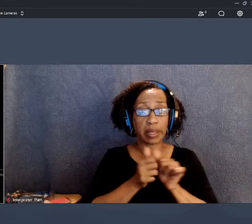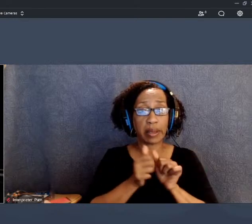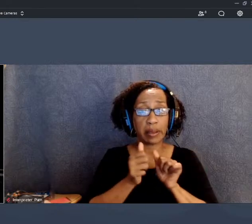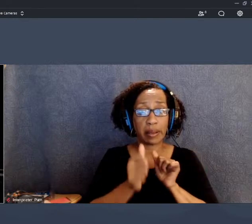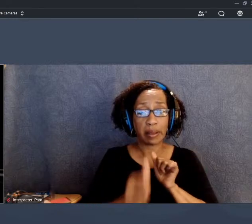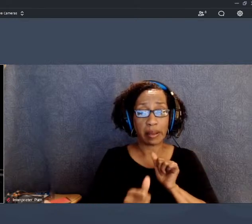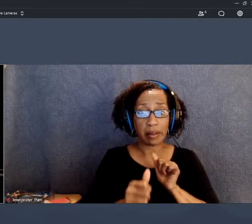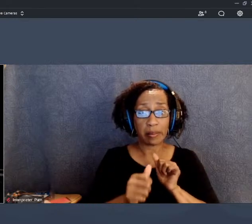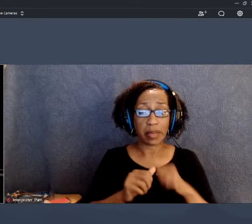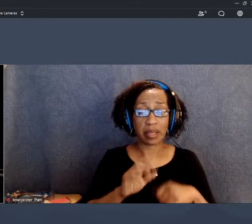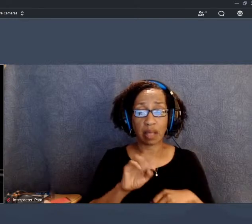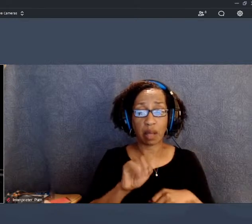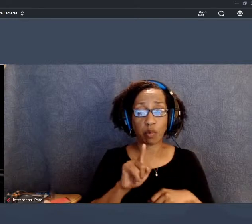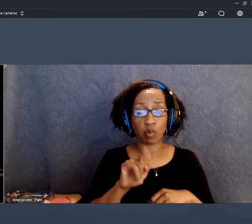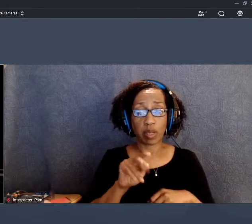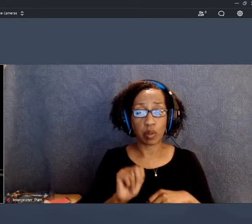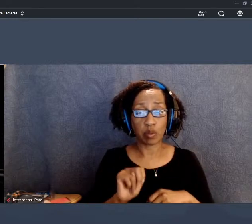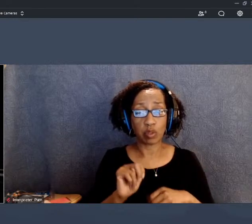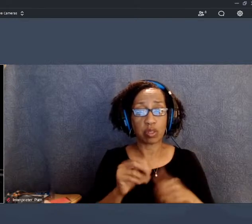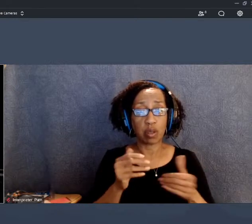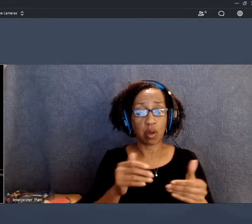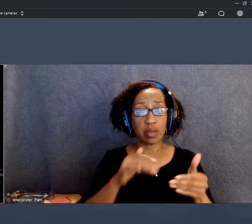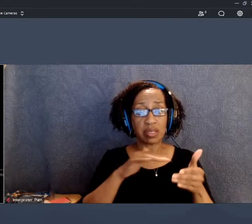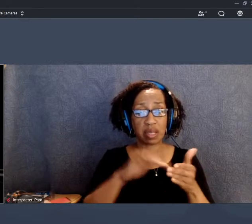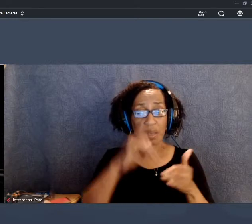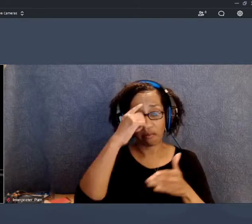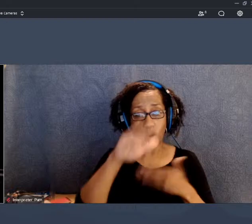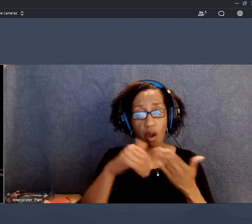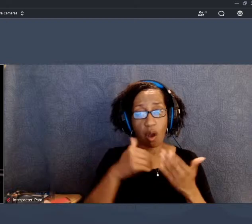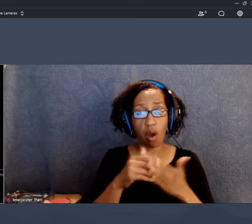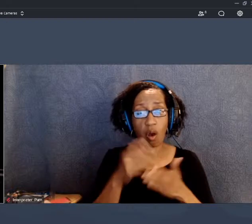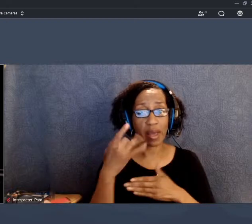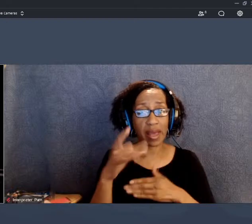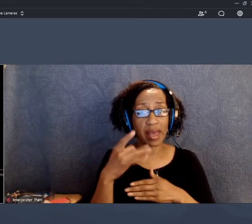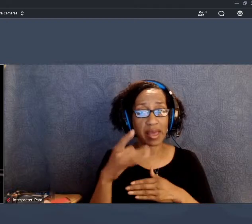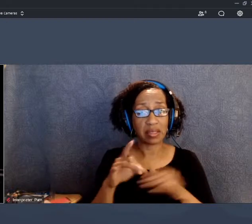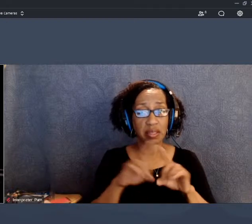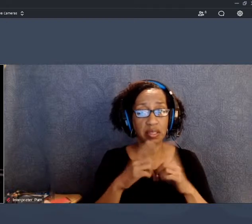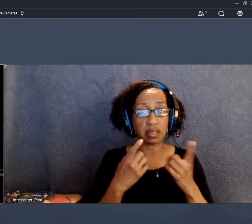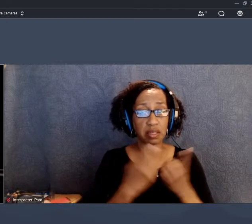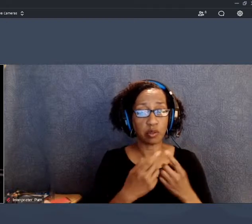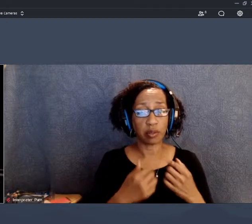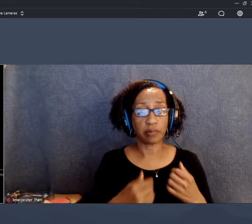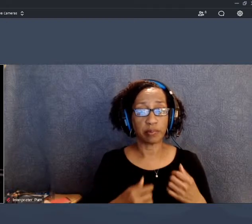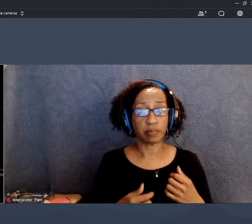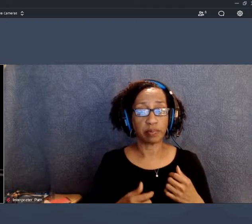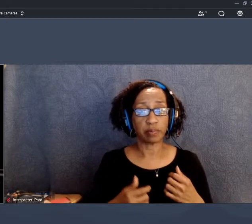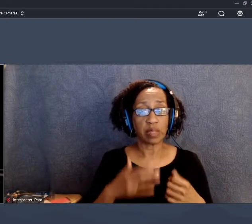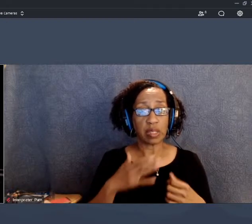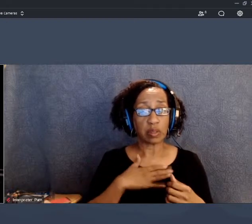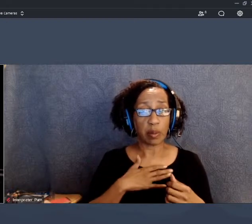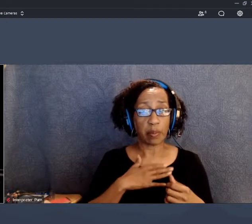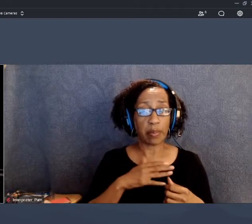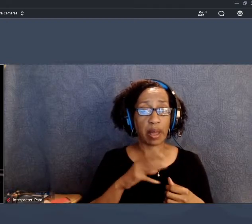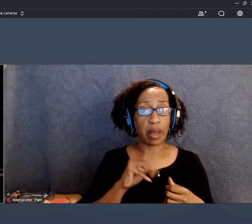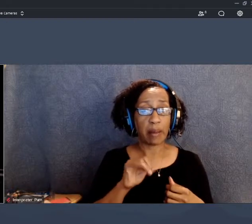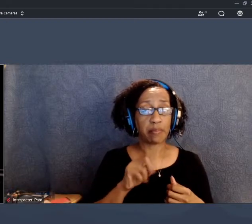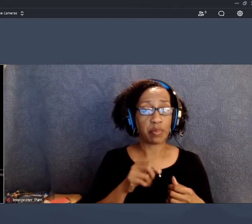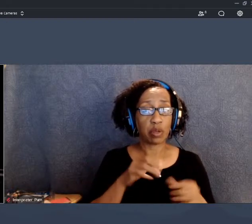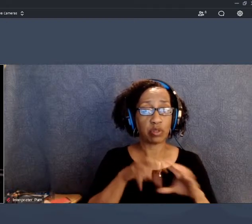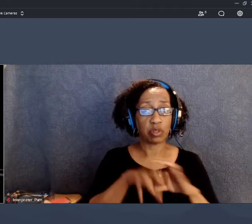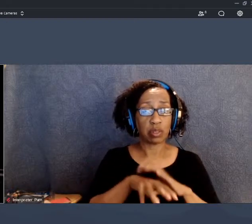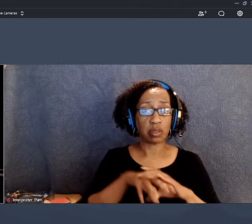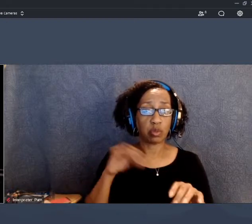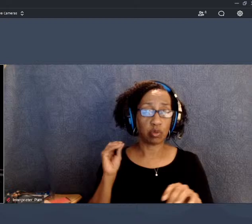division to conduct that study for all 18 districts. Perfect. I'll withdraw my motion. Amendment is